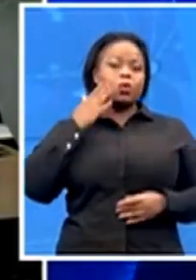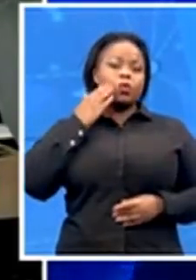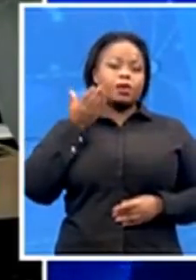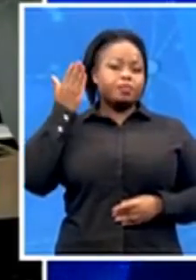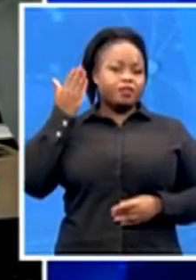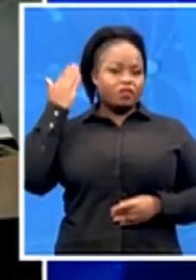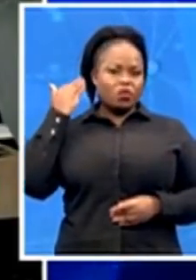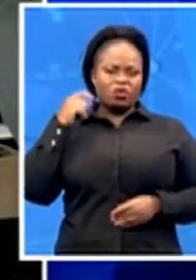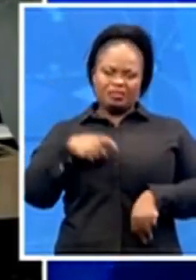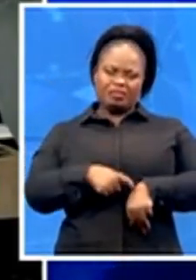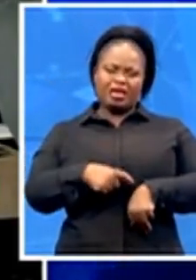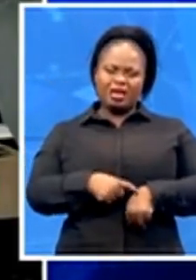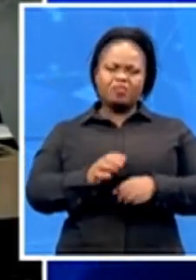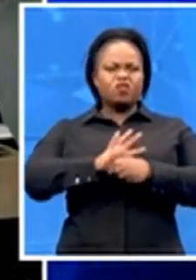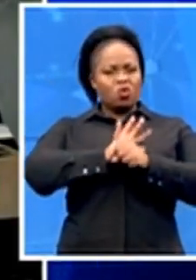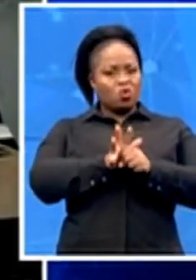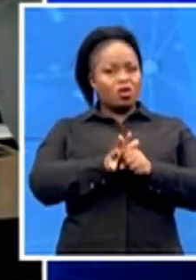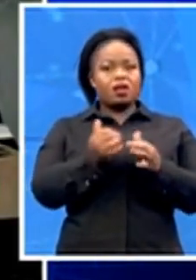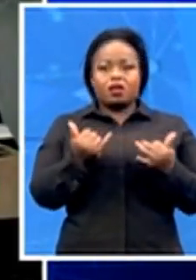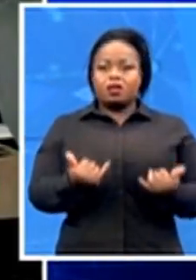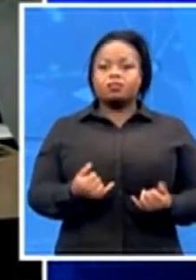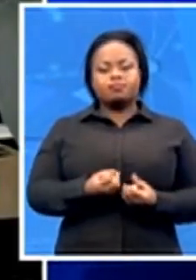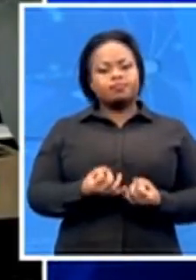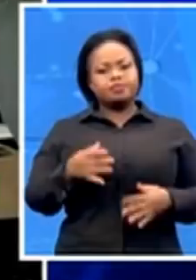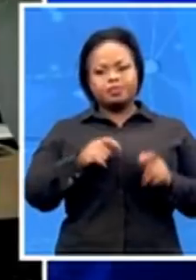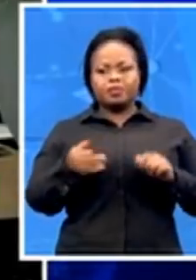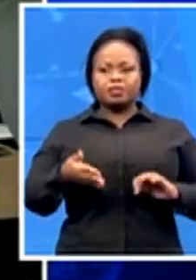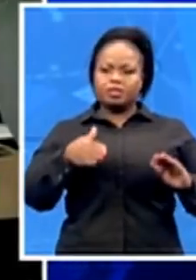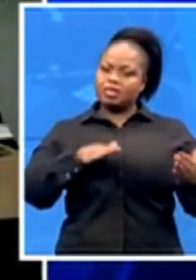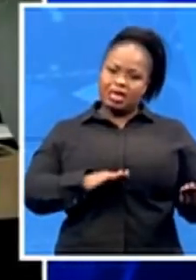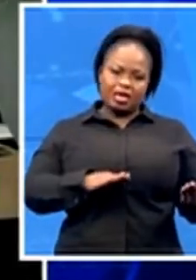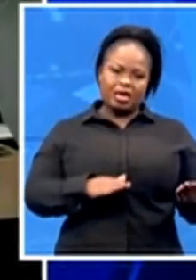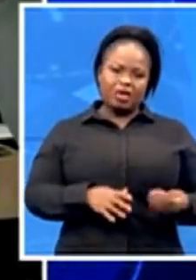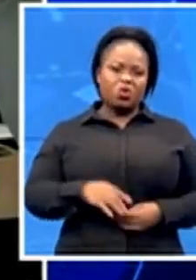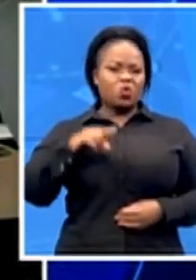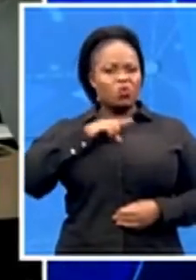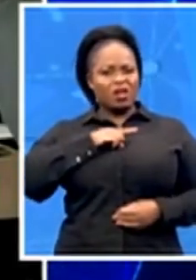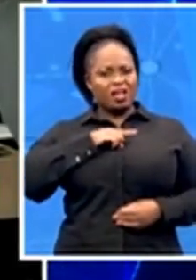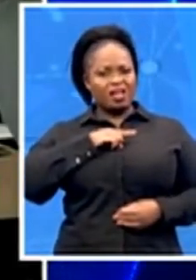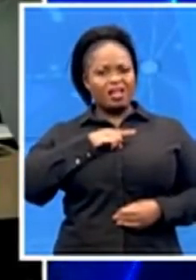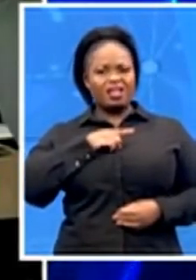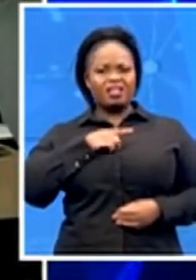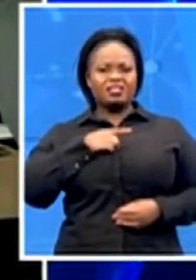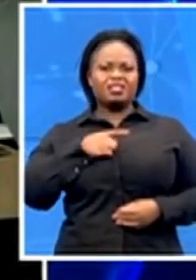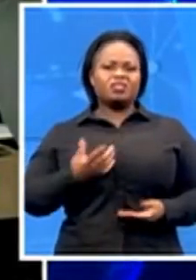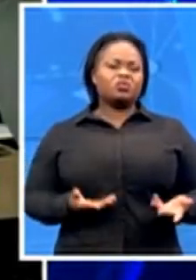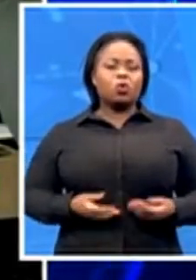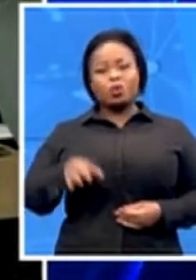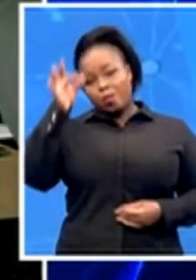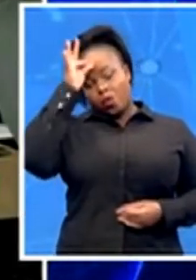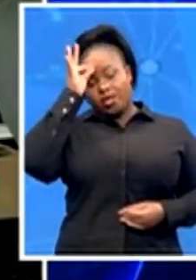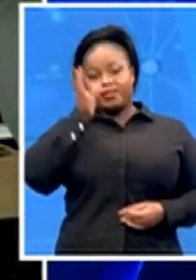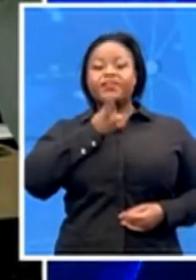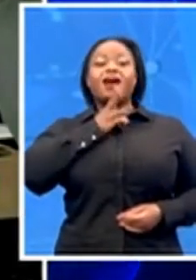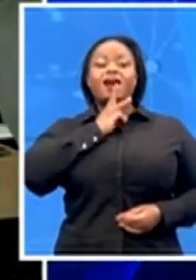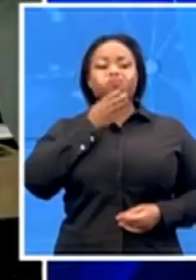lot of people lost their lives as a result of overzealous policing. I think the situation